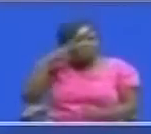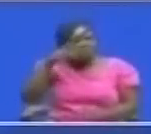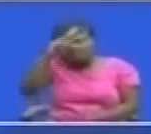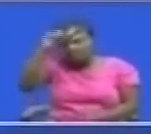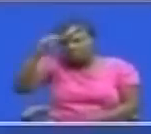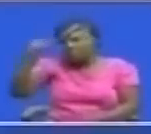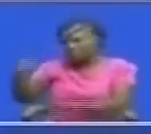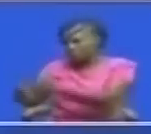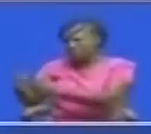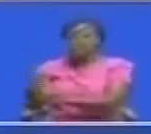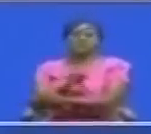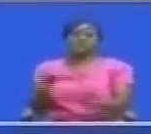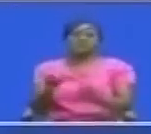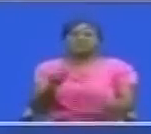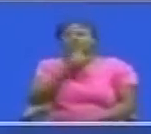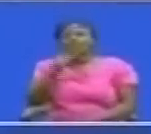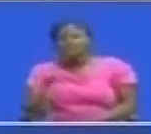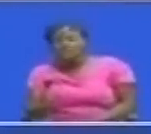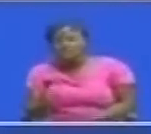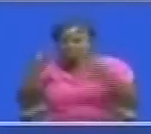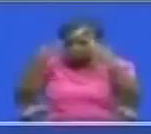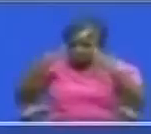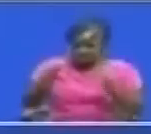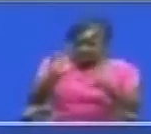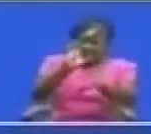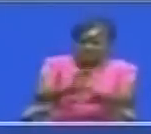any boundaries, not age, race, nor religion.